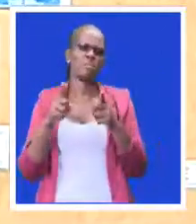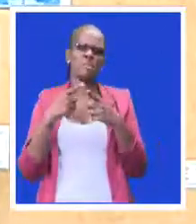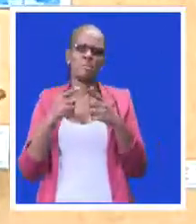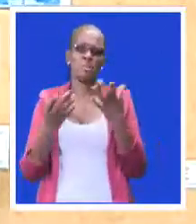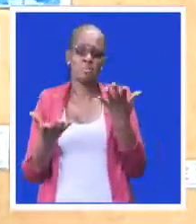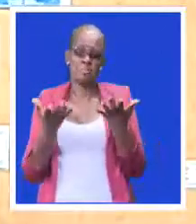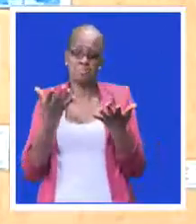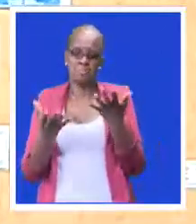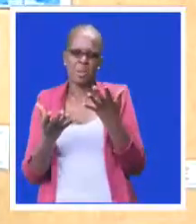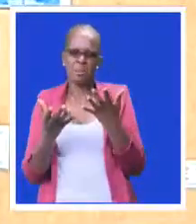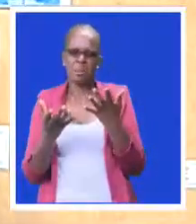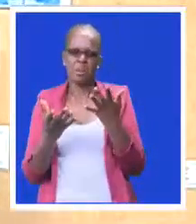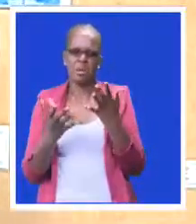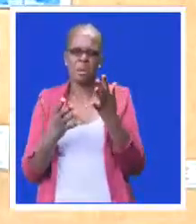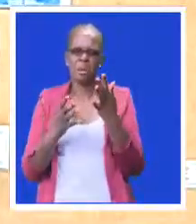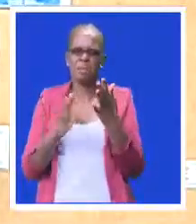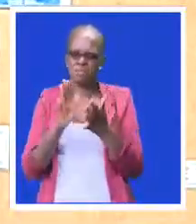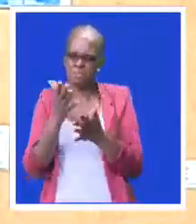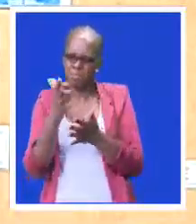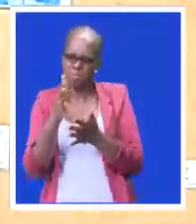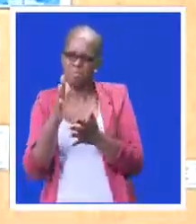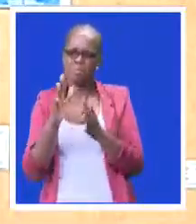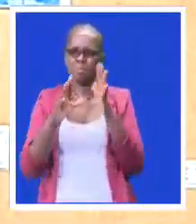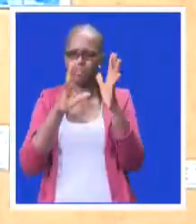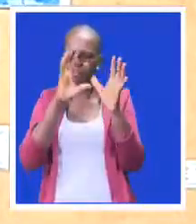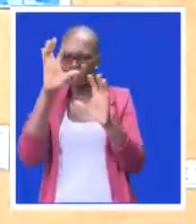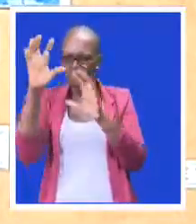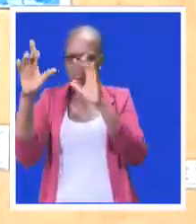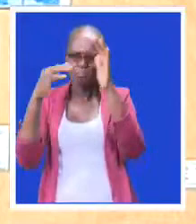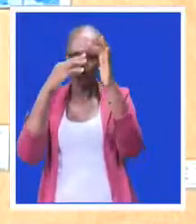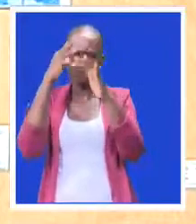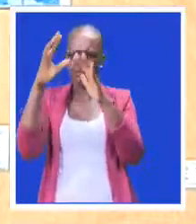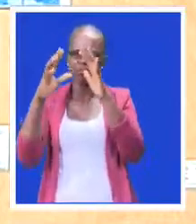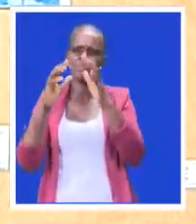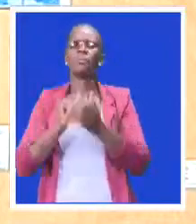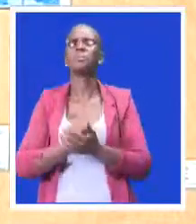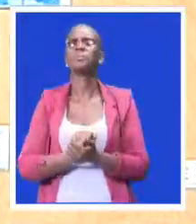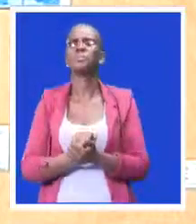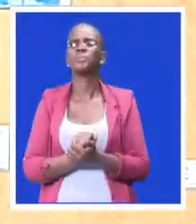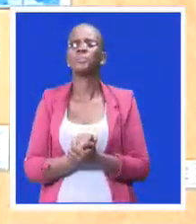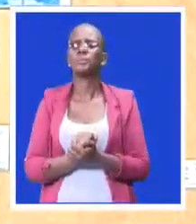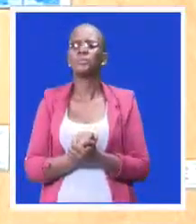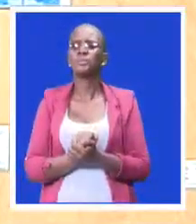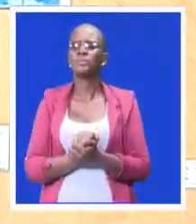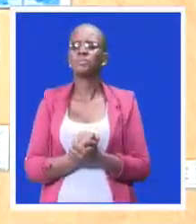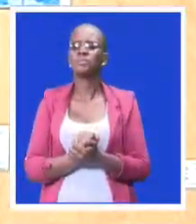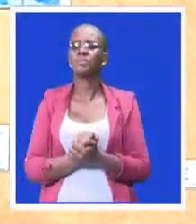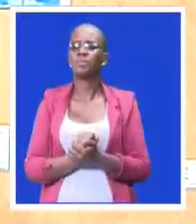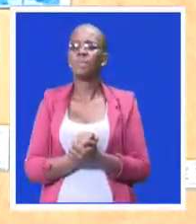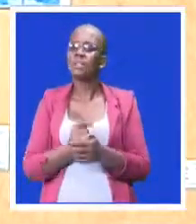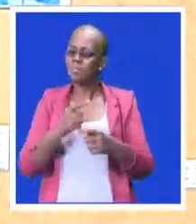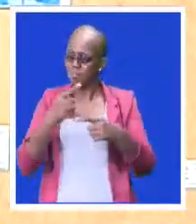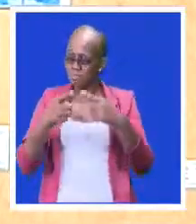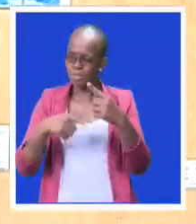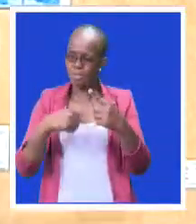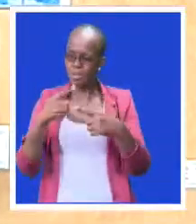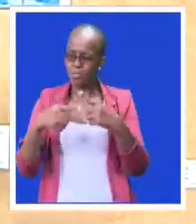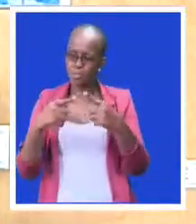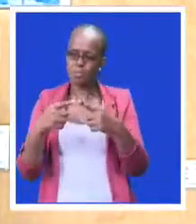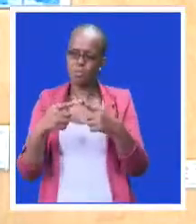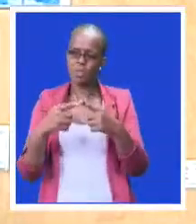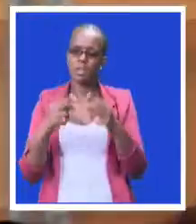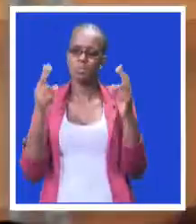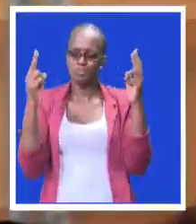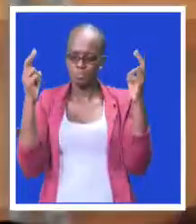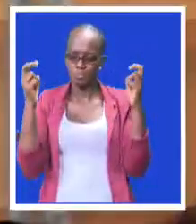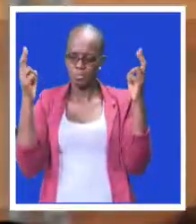be windy. So you just sing the song just like I did. Right, let's carry on to our next item,